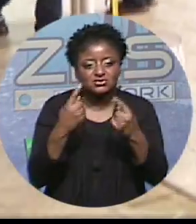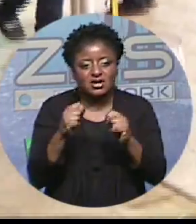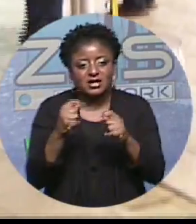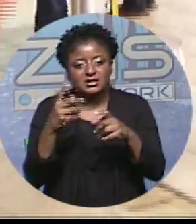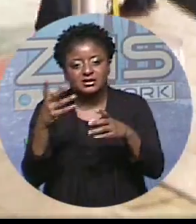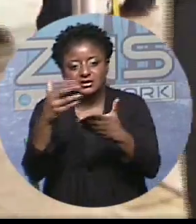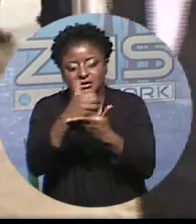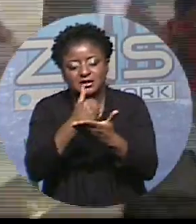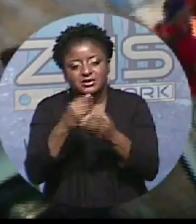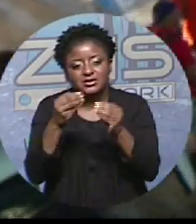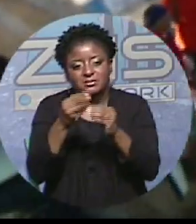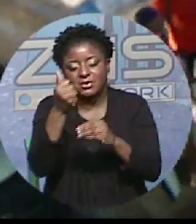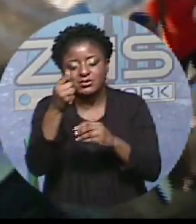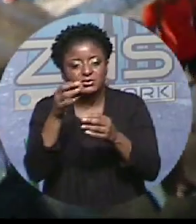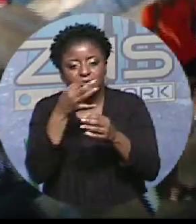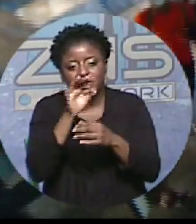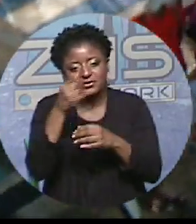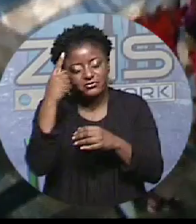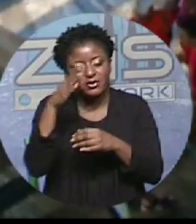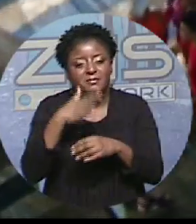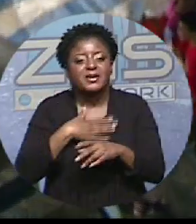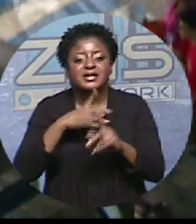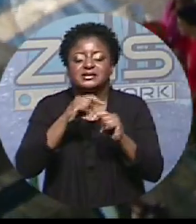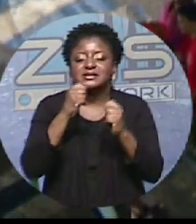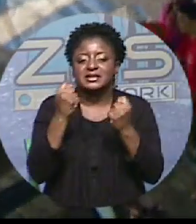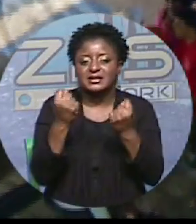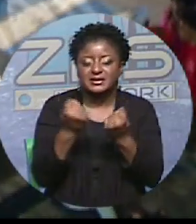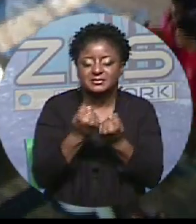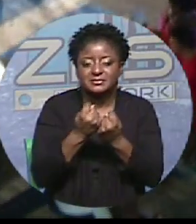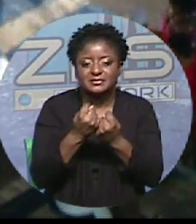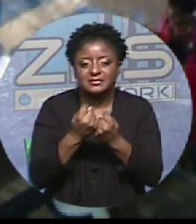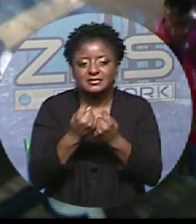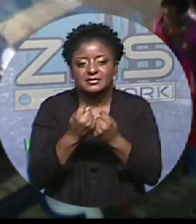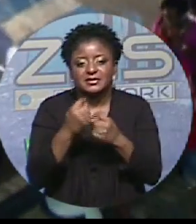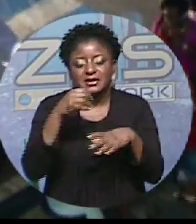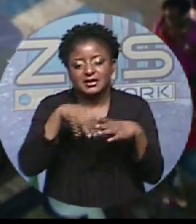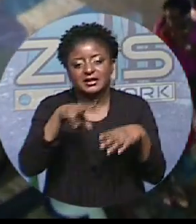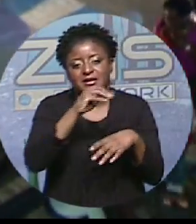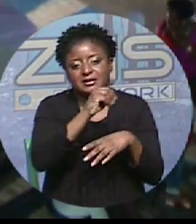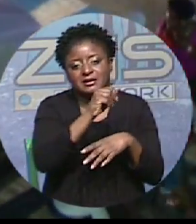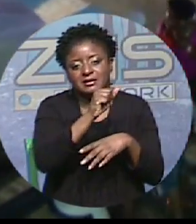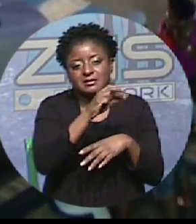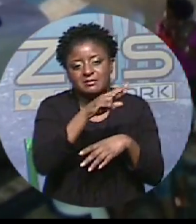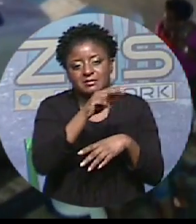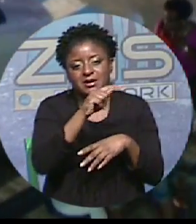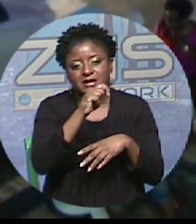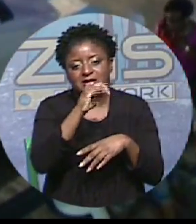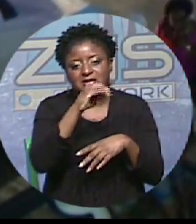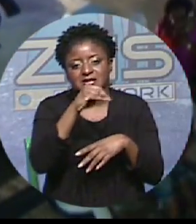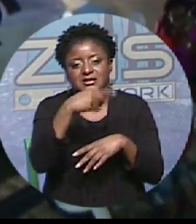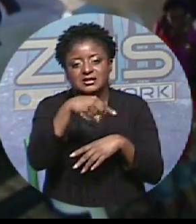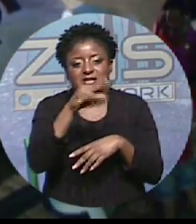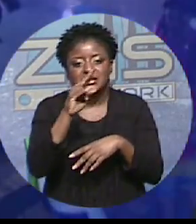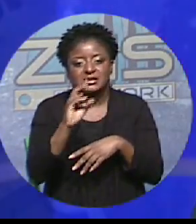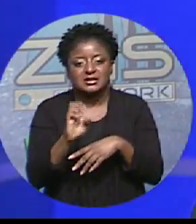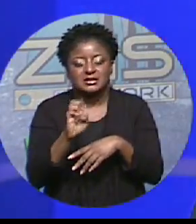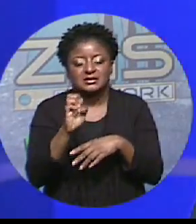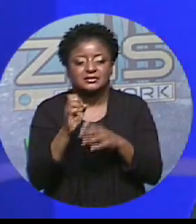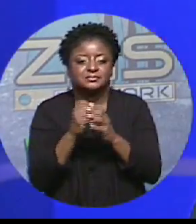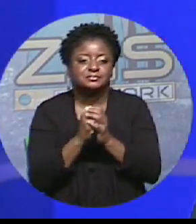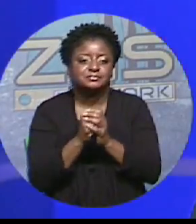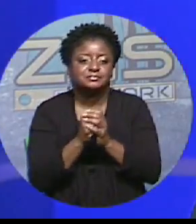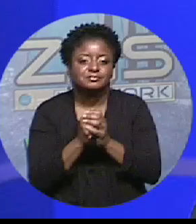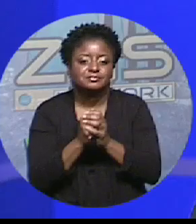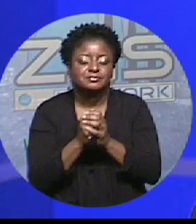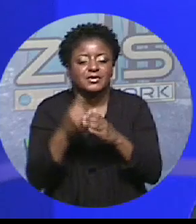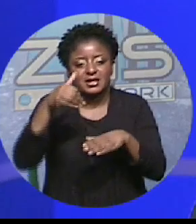points I can for my team. Covering the Carifta Swimming Championships in Martinique, Chris Saunders, ZNS Total Sports.